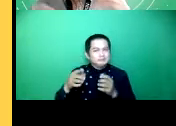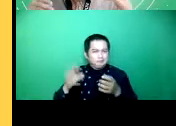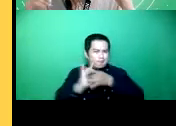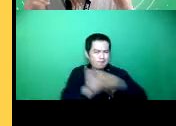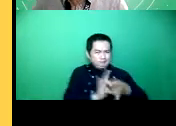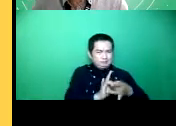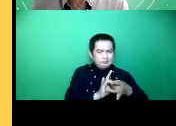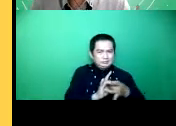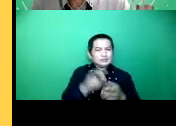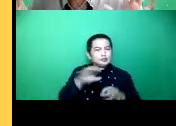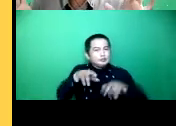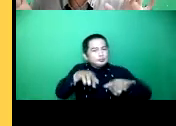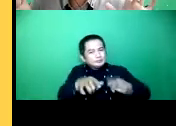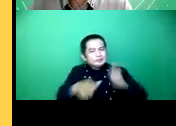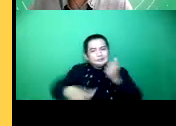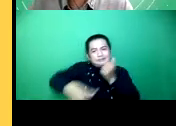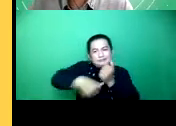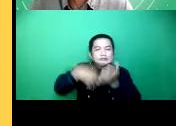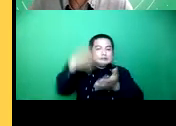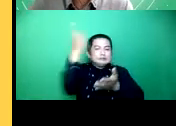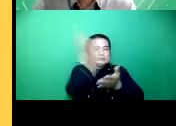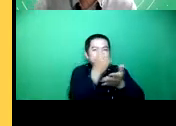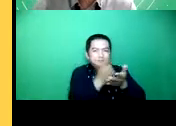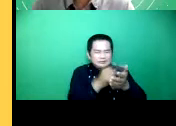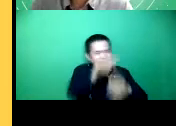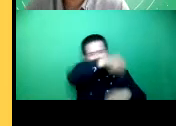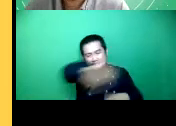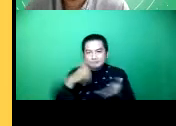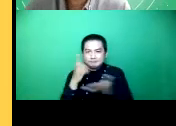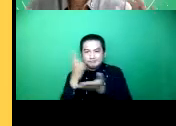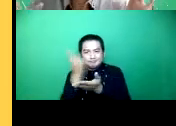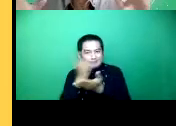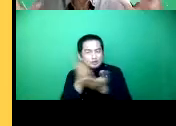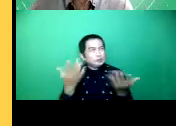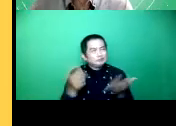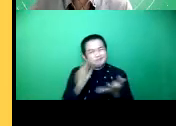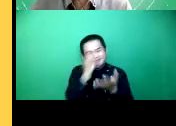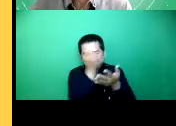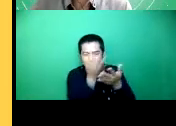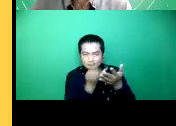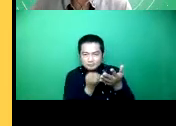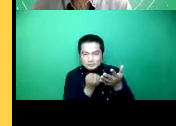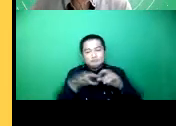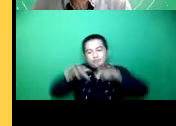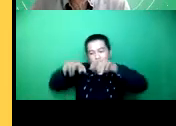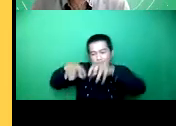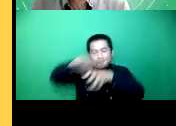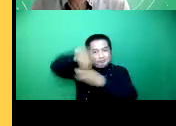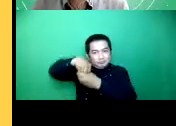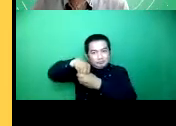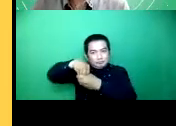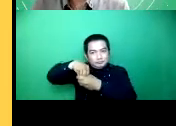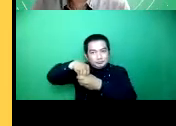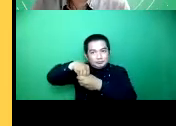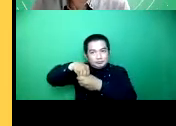means this is anything that you design or sketch your ideas in a computer. So this can